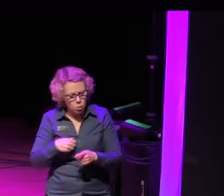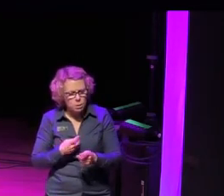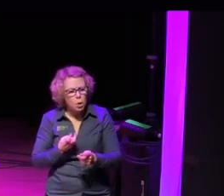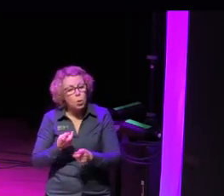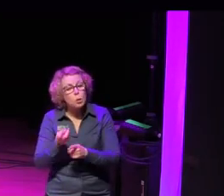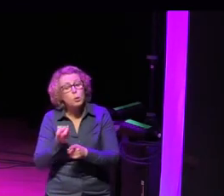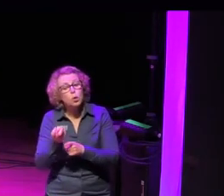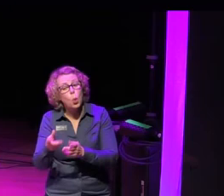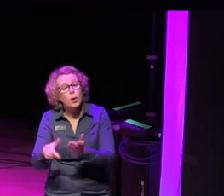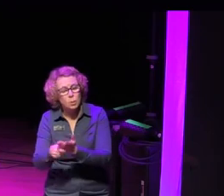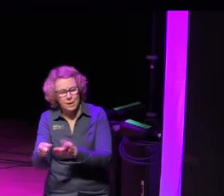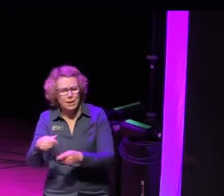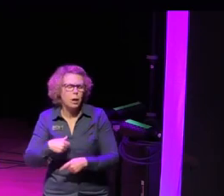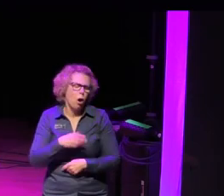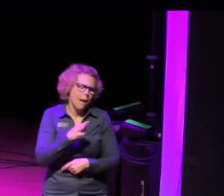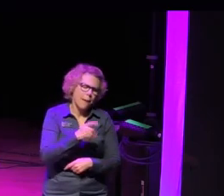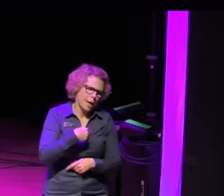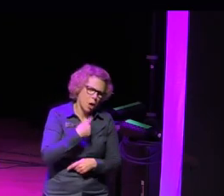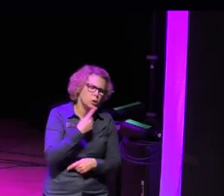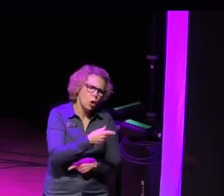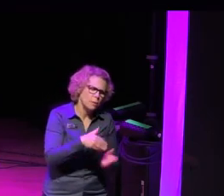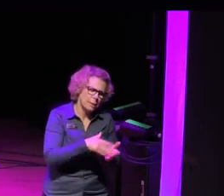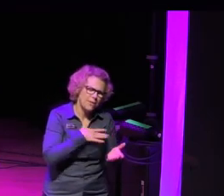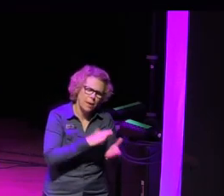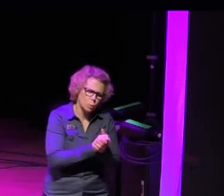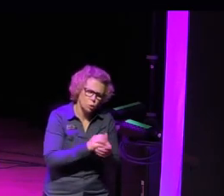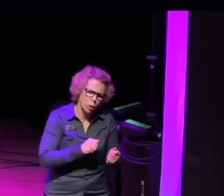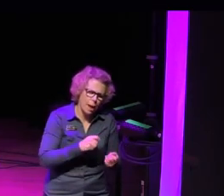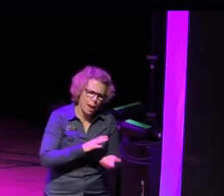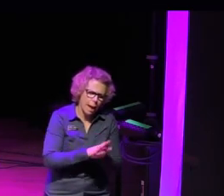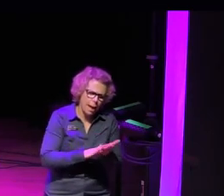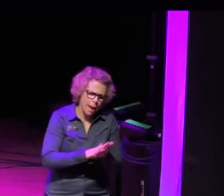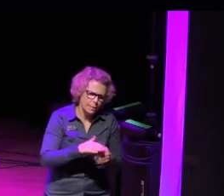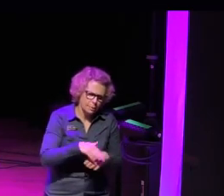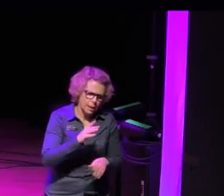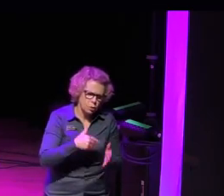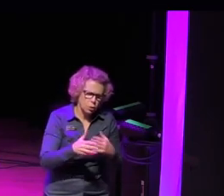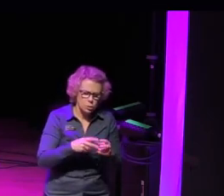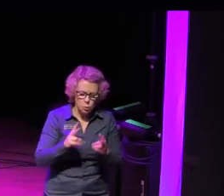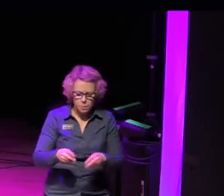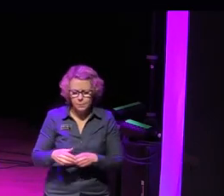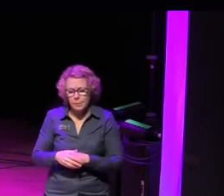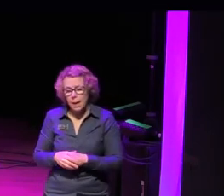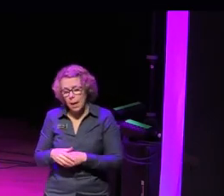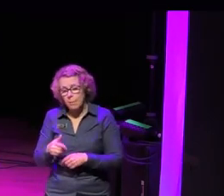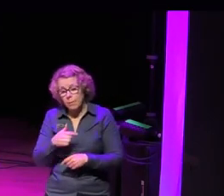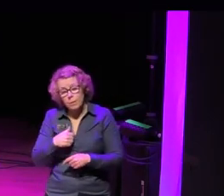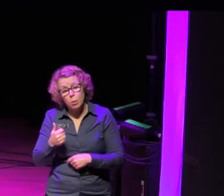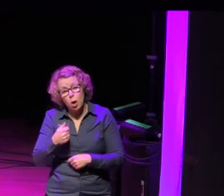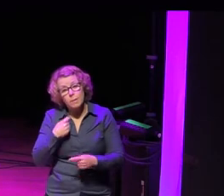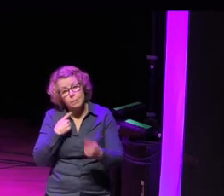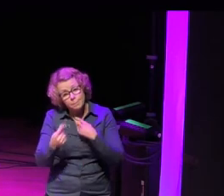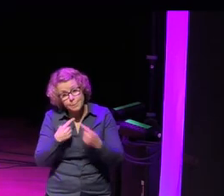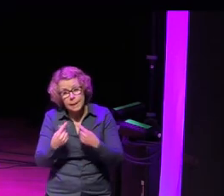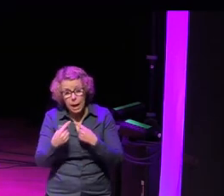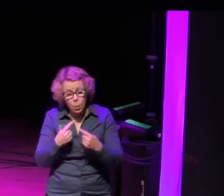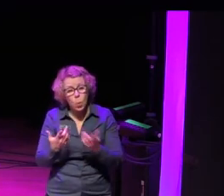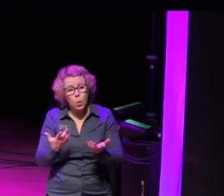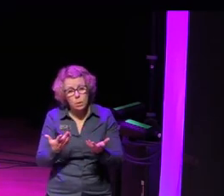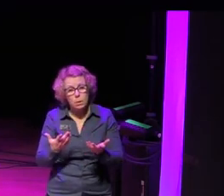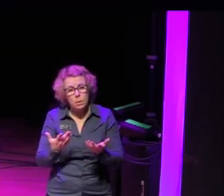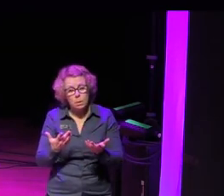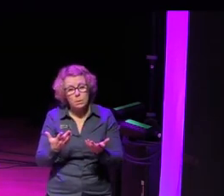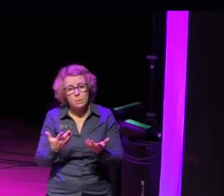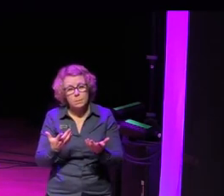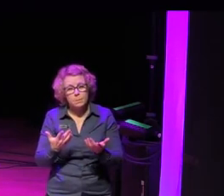friend, she will never do it again. No, and then we need to start the dialogue, a